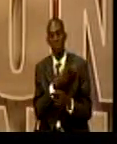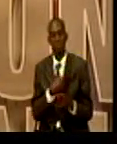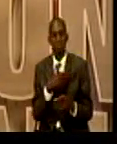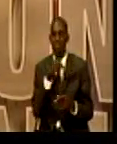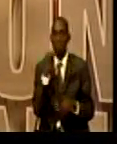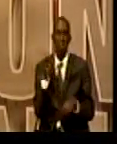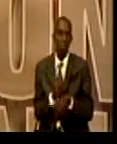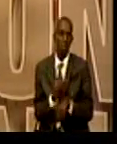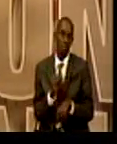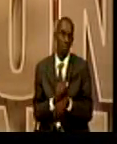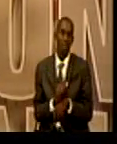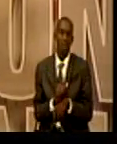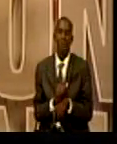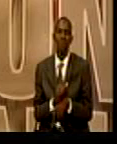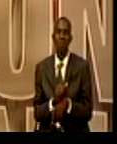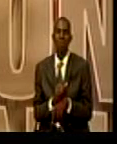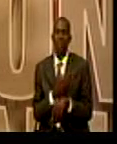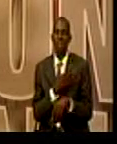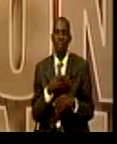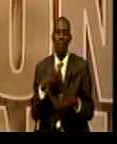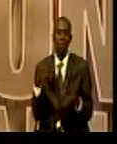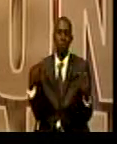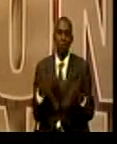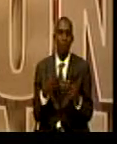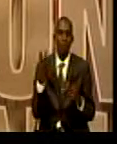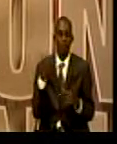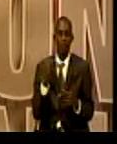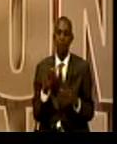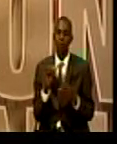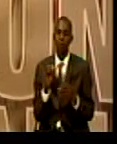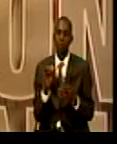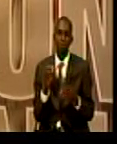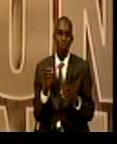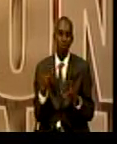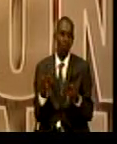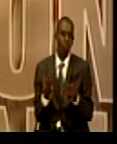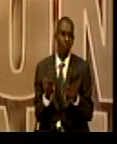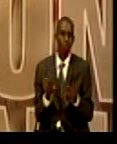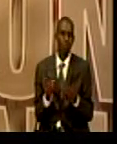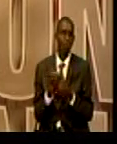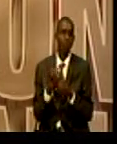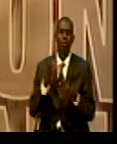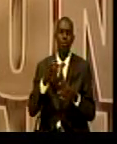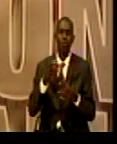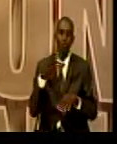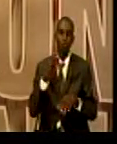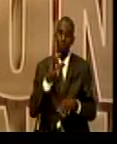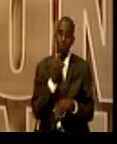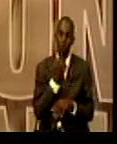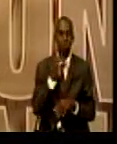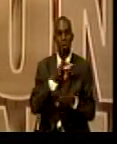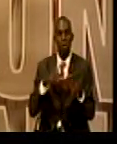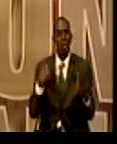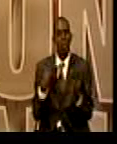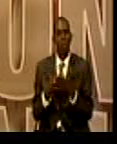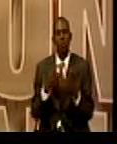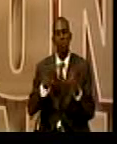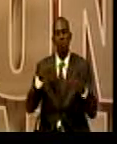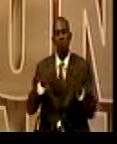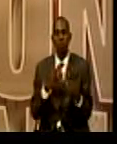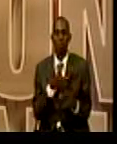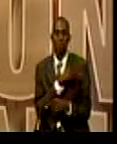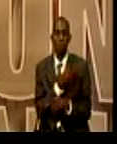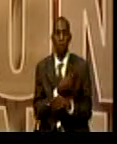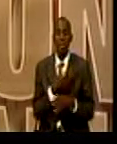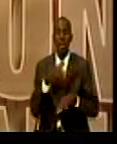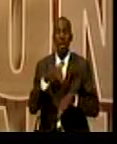was so severe for me on that match, I don't have money to go to hospital. Now, during the time of Swahai